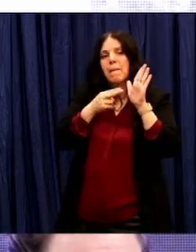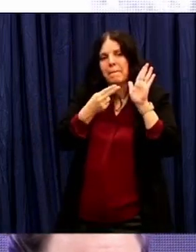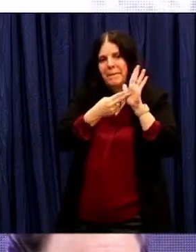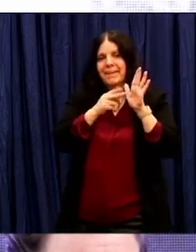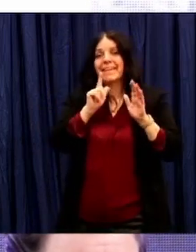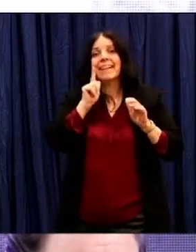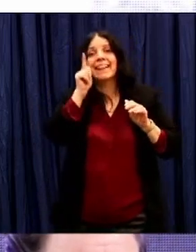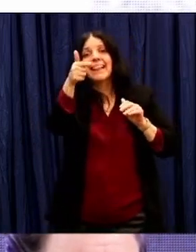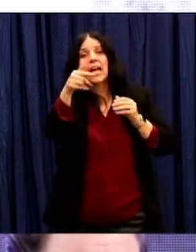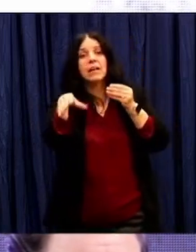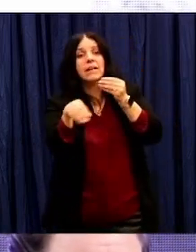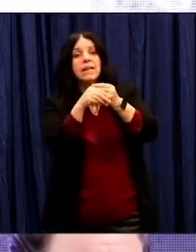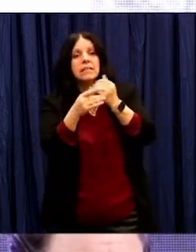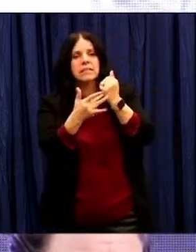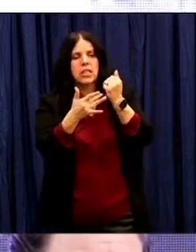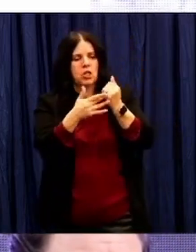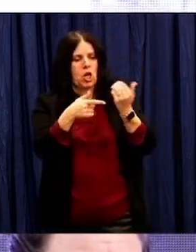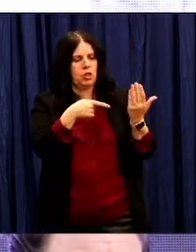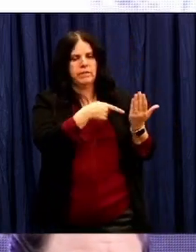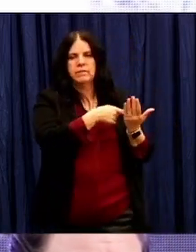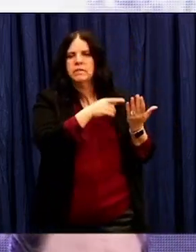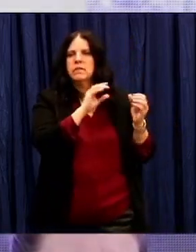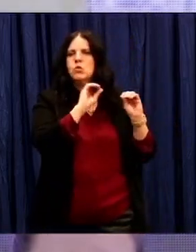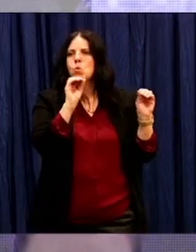when law is written.